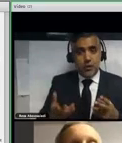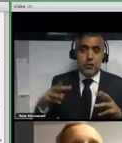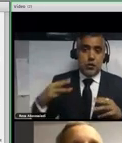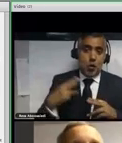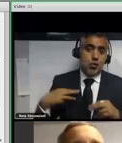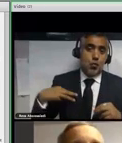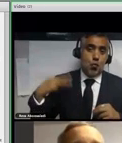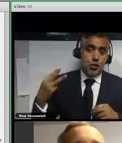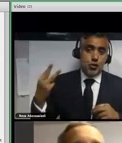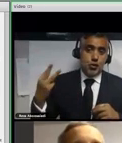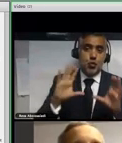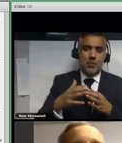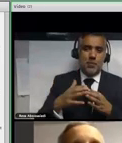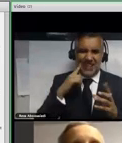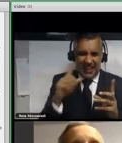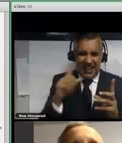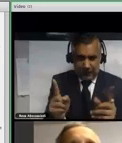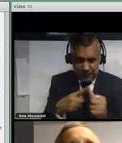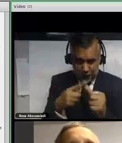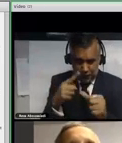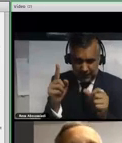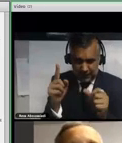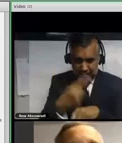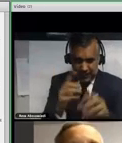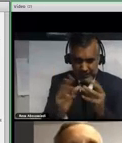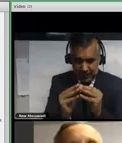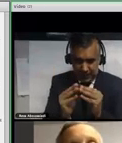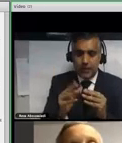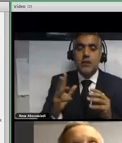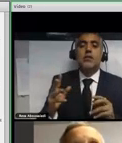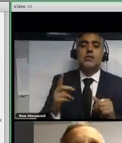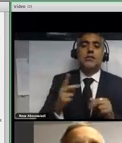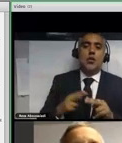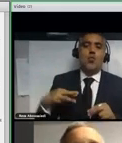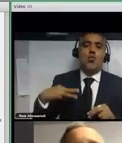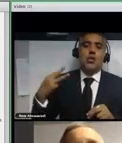Group on disability statistics.